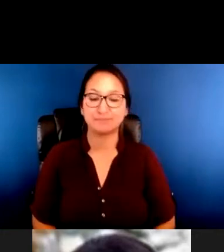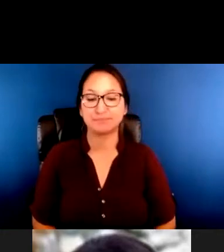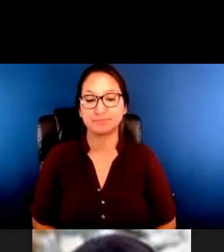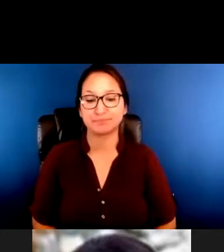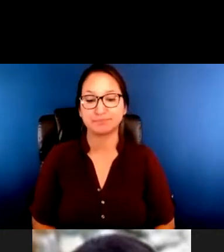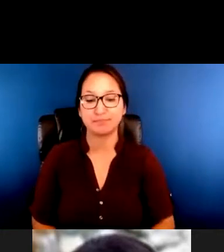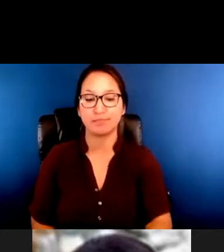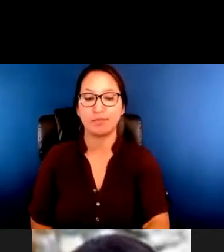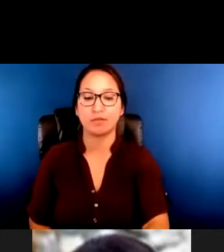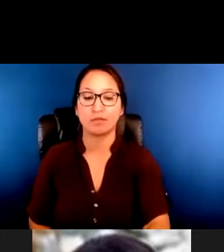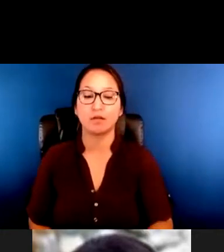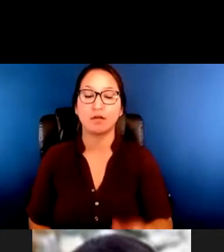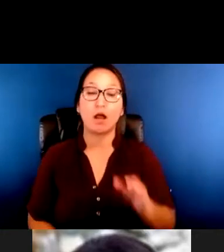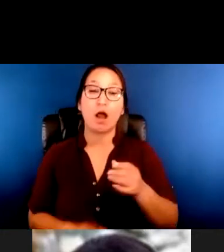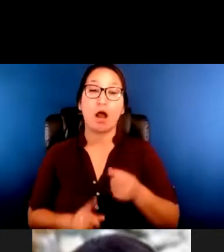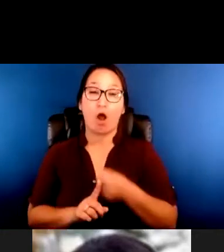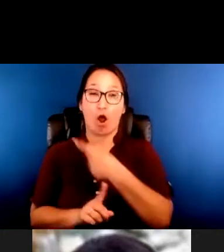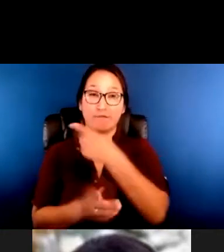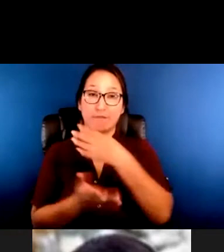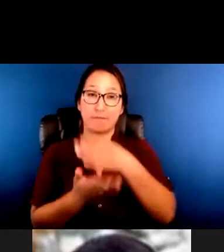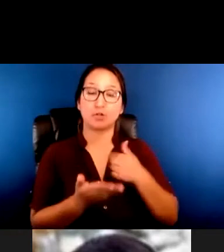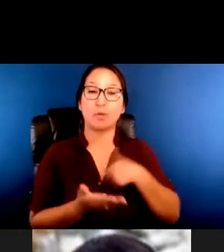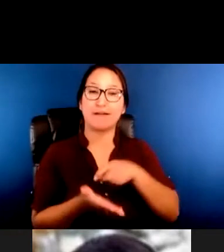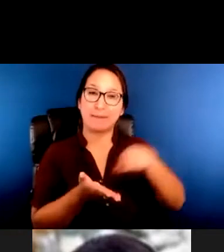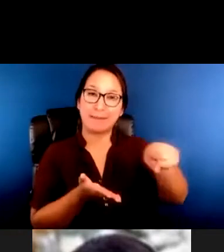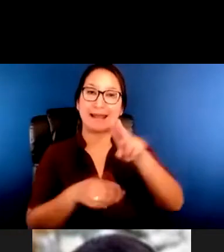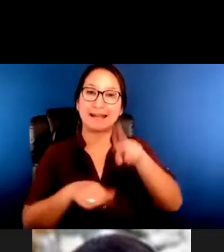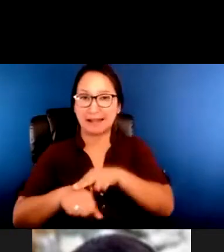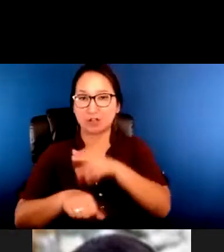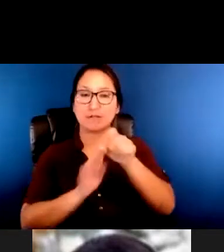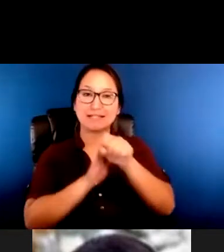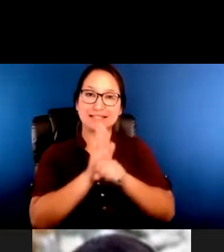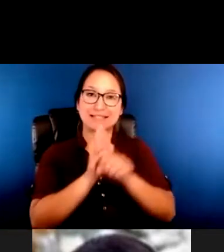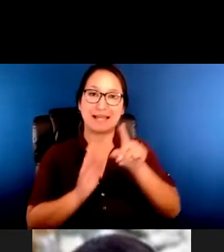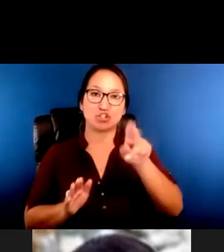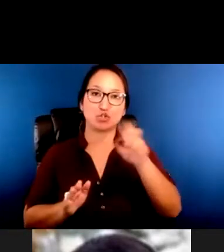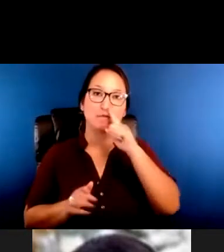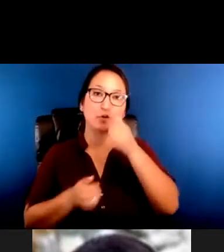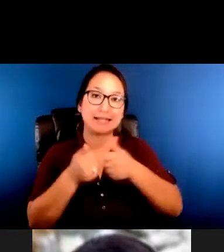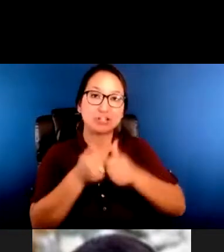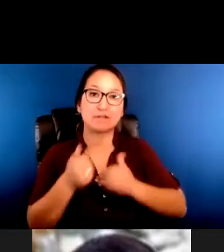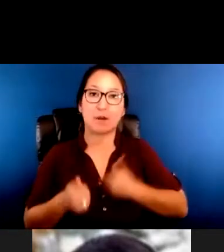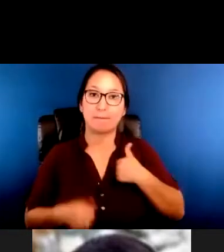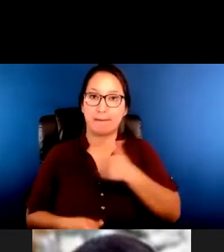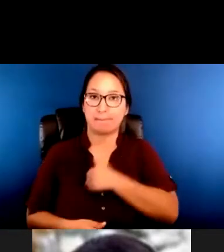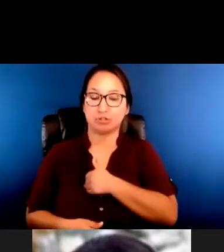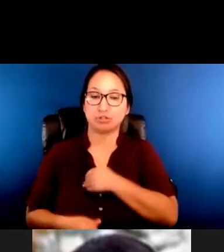Off budget, we have to pay national and state dues for each of our members. That